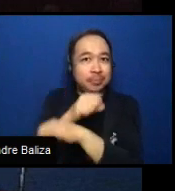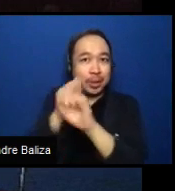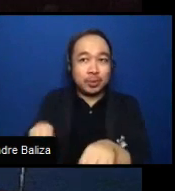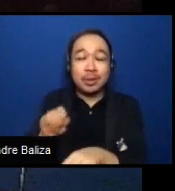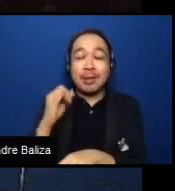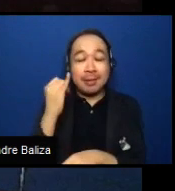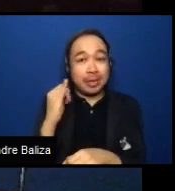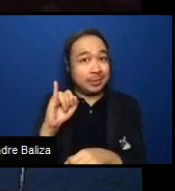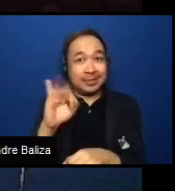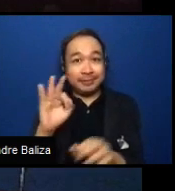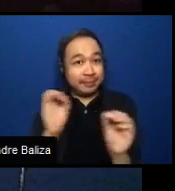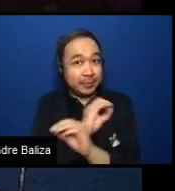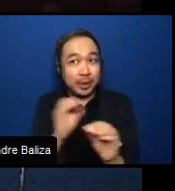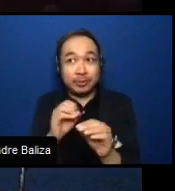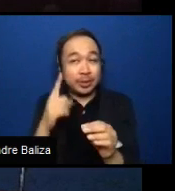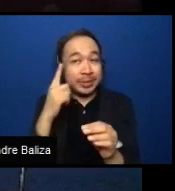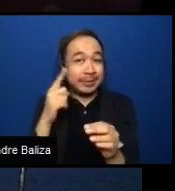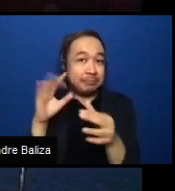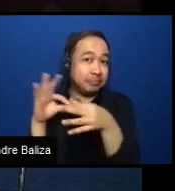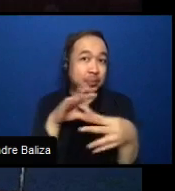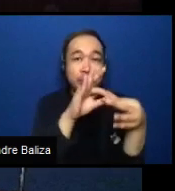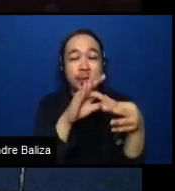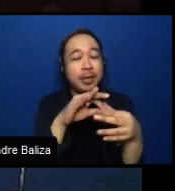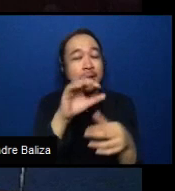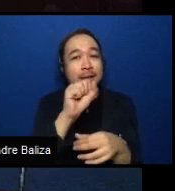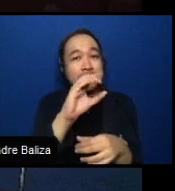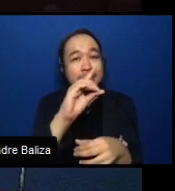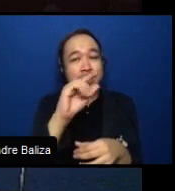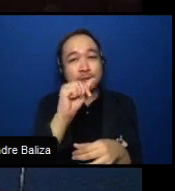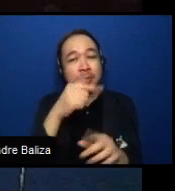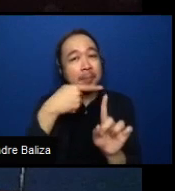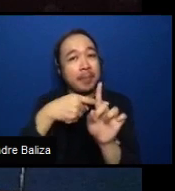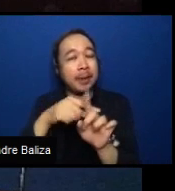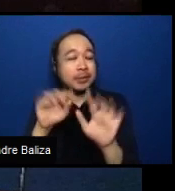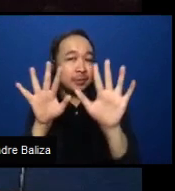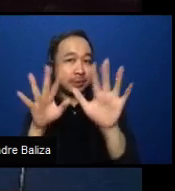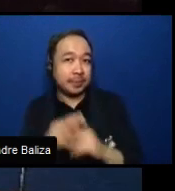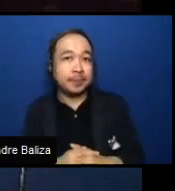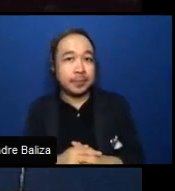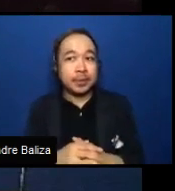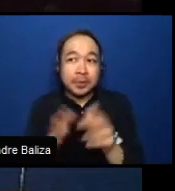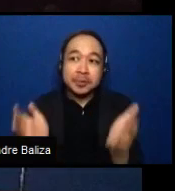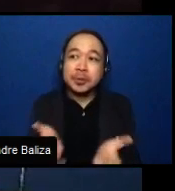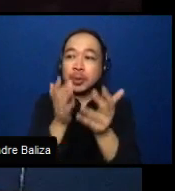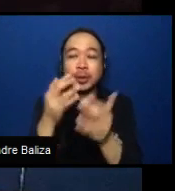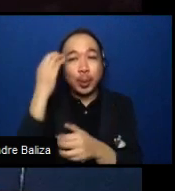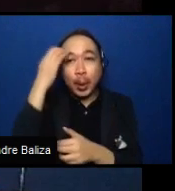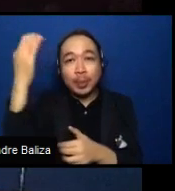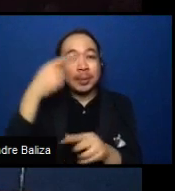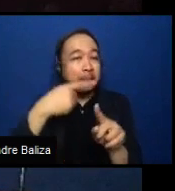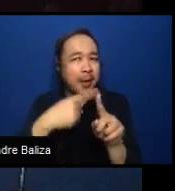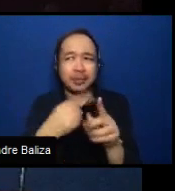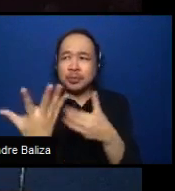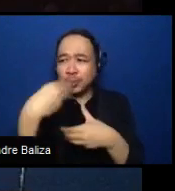the Yogyakarta Principles +10. We also call on governments and other stakeholders to ensure meaningful participation of civil society